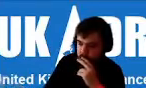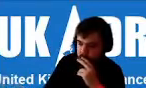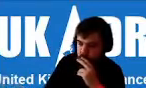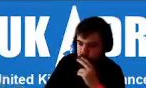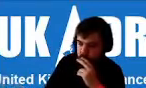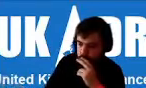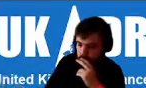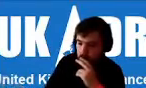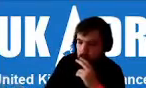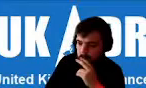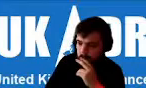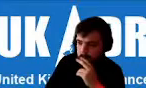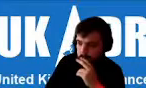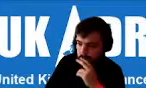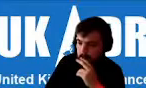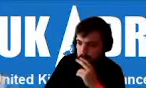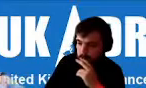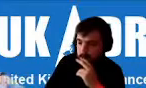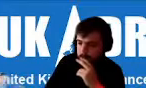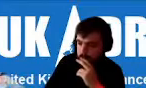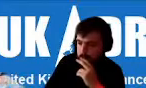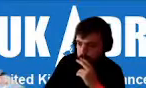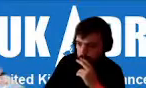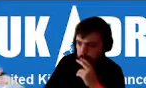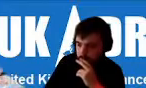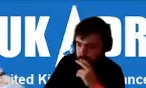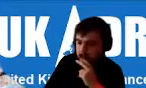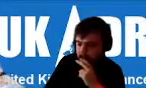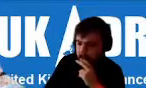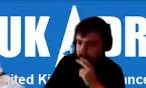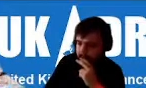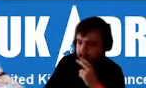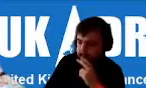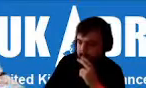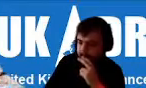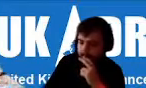2012, we had a Carrington event and it missed the Earth narrowly.